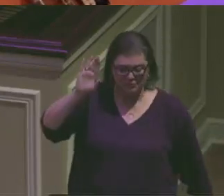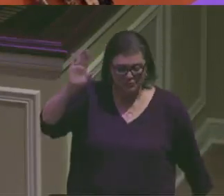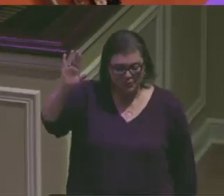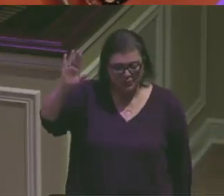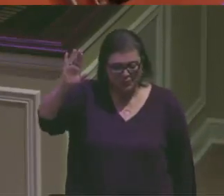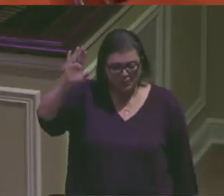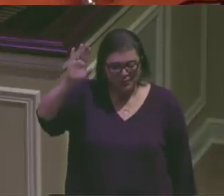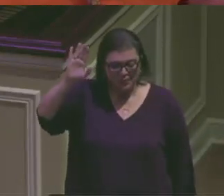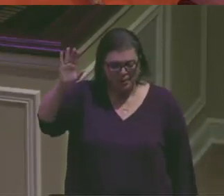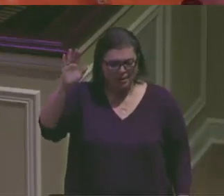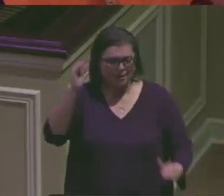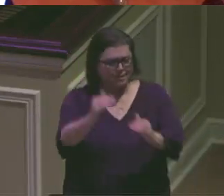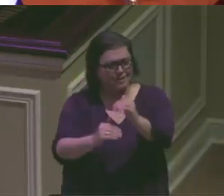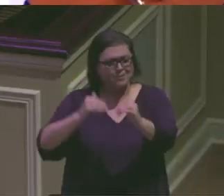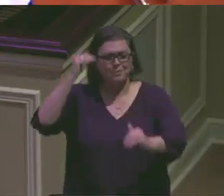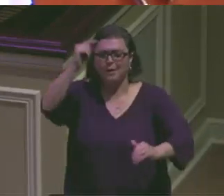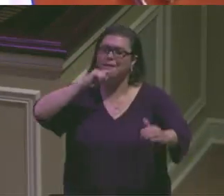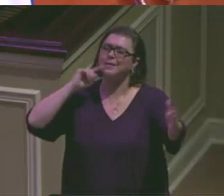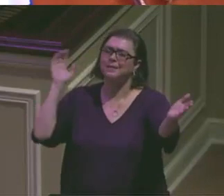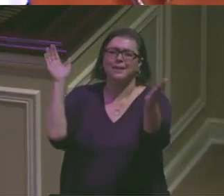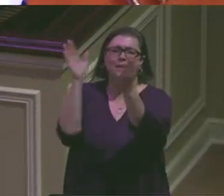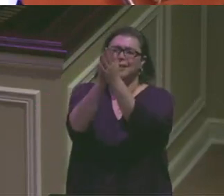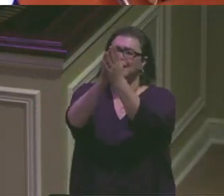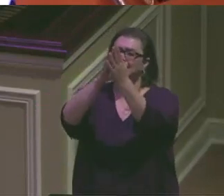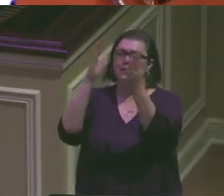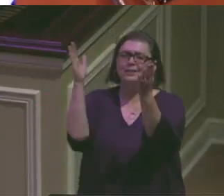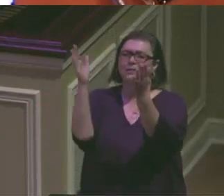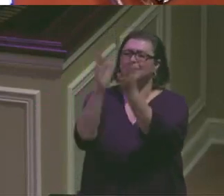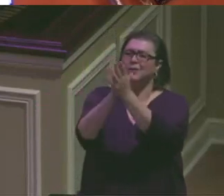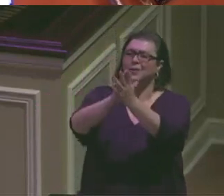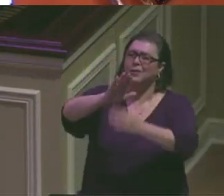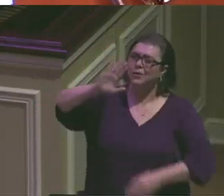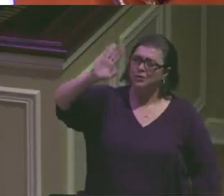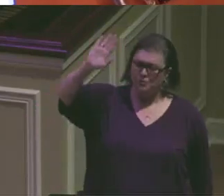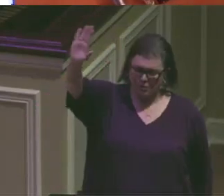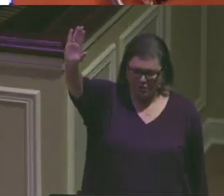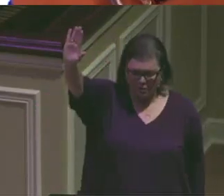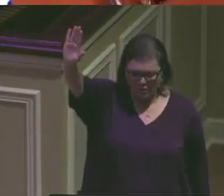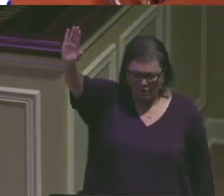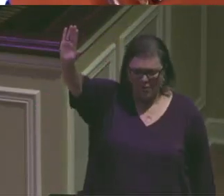The highest praise is